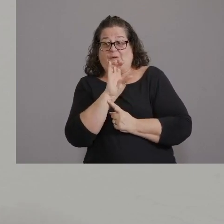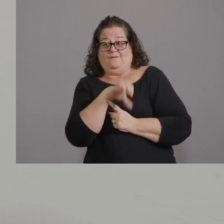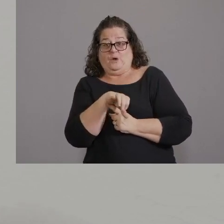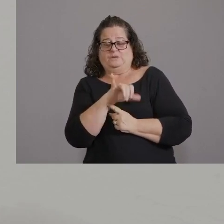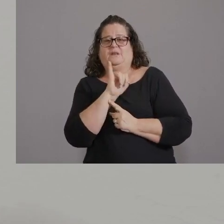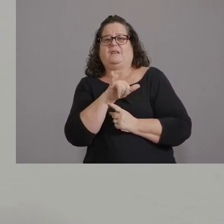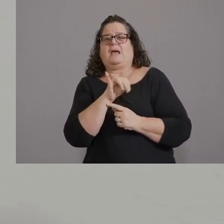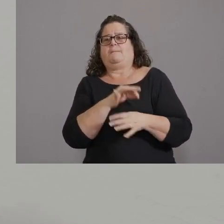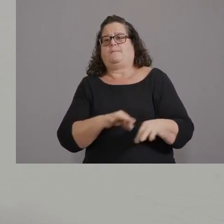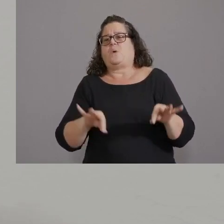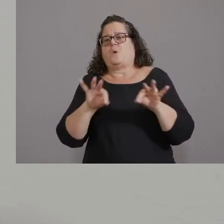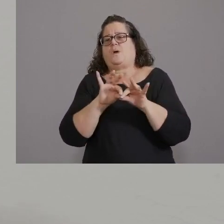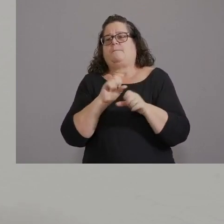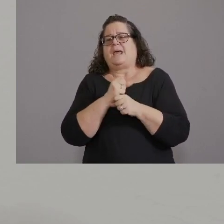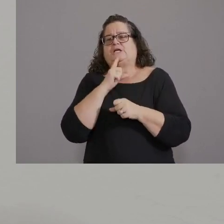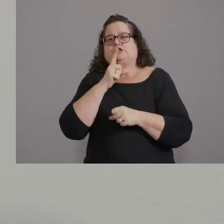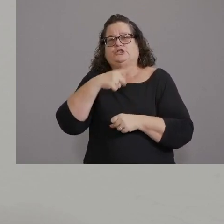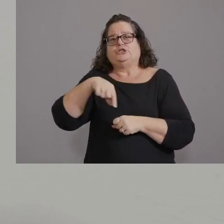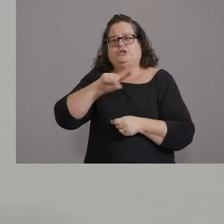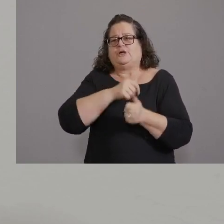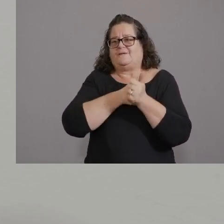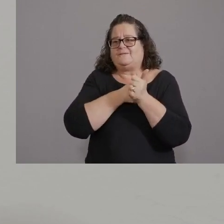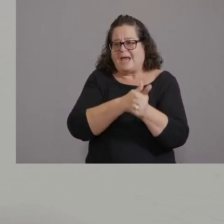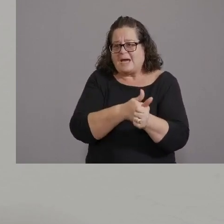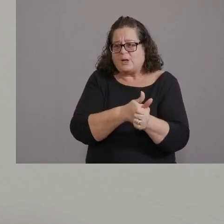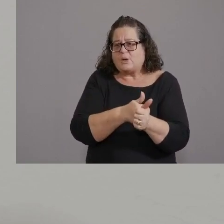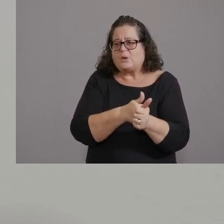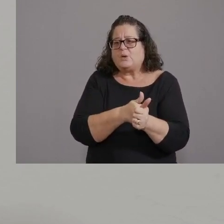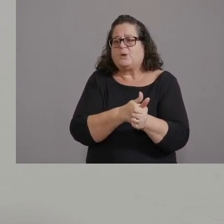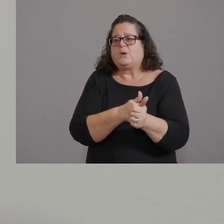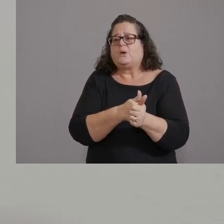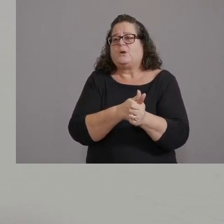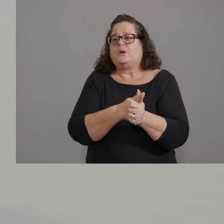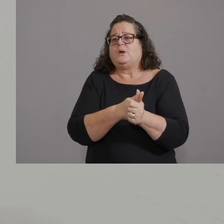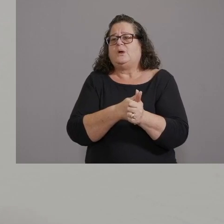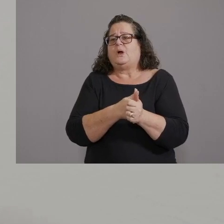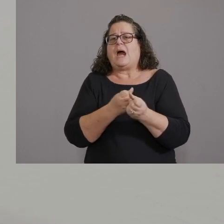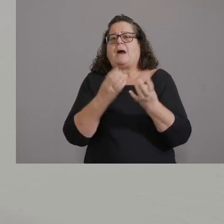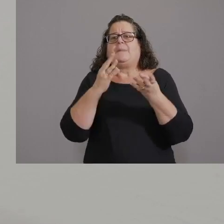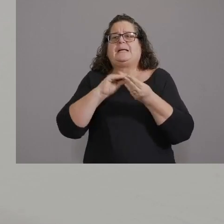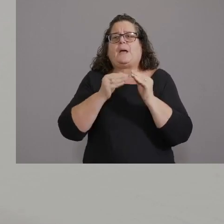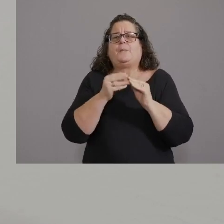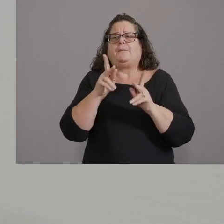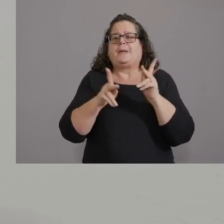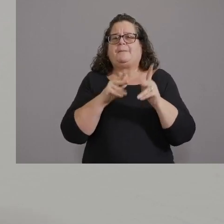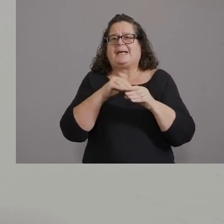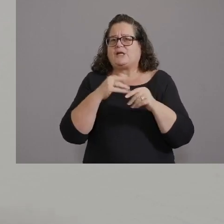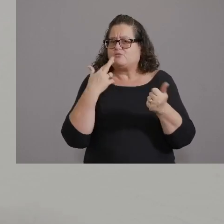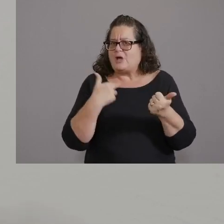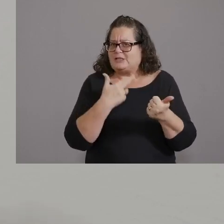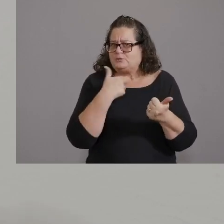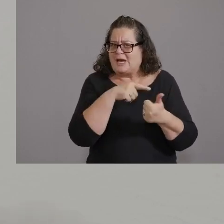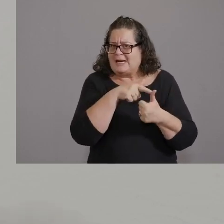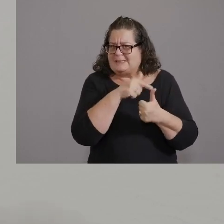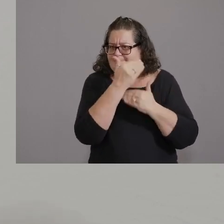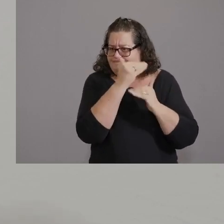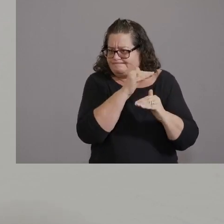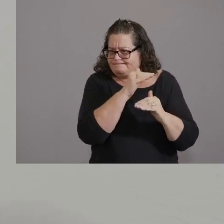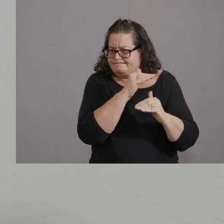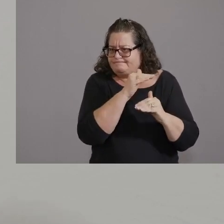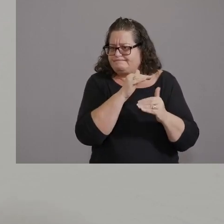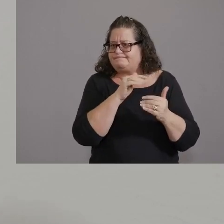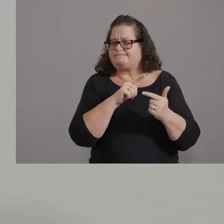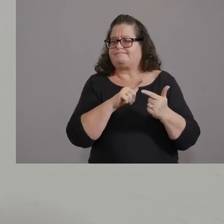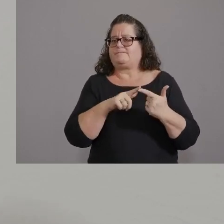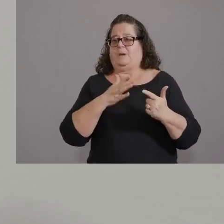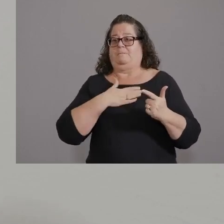they're following the occupancy limits, the mask requirements. I know my team is out, and we go out on evenings and